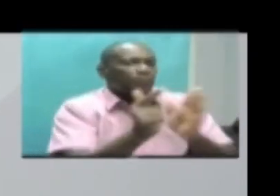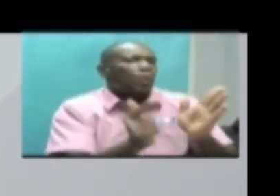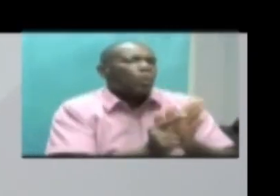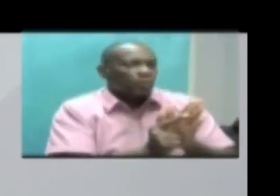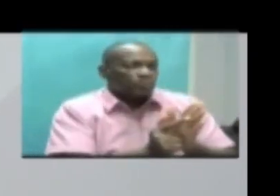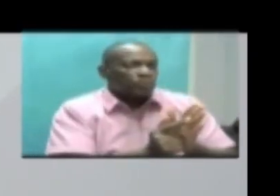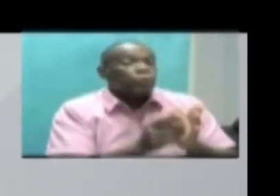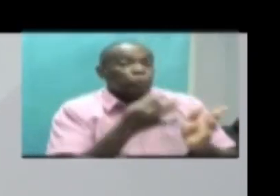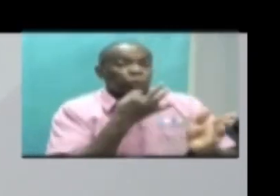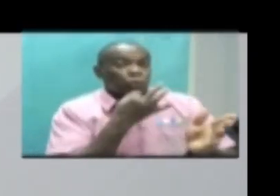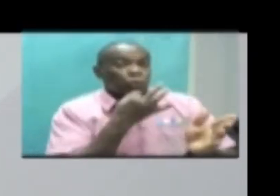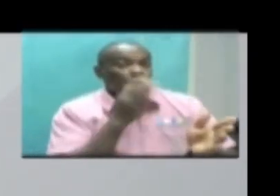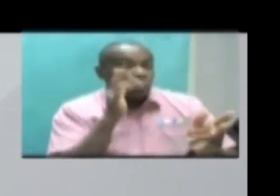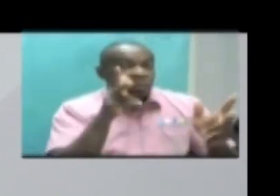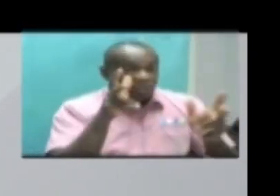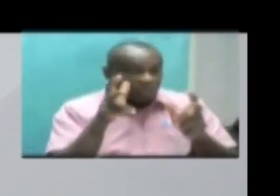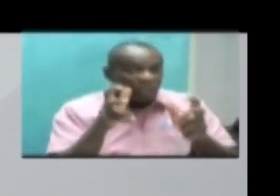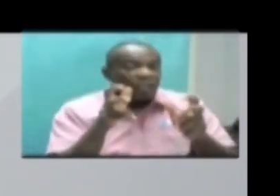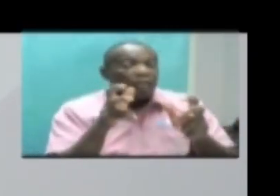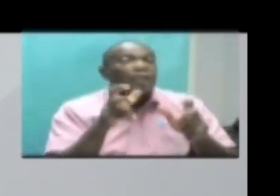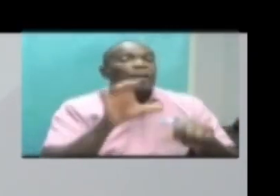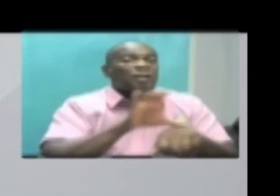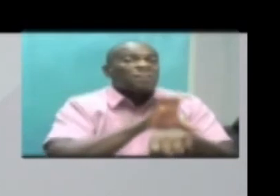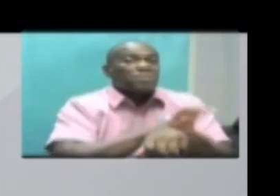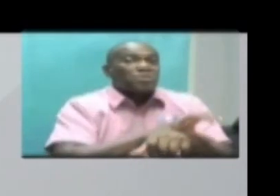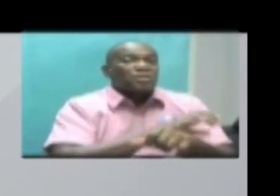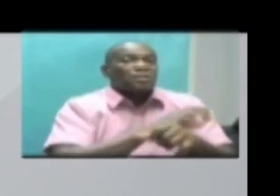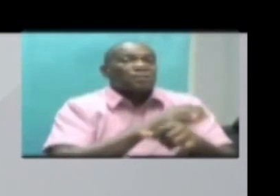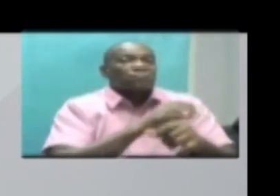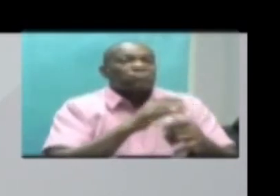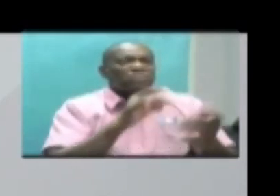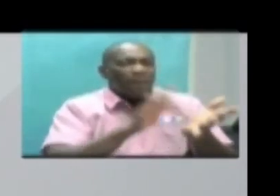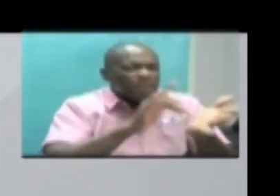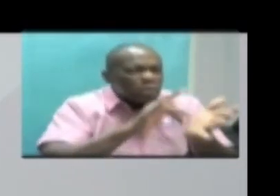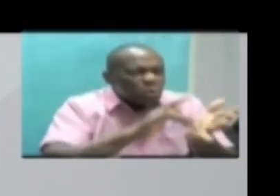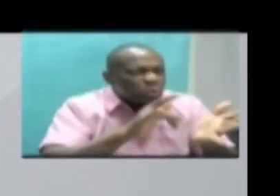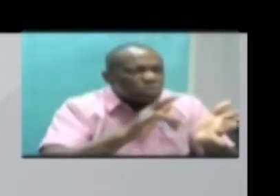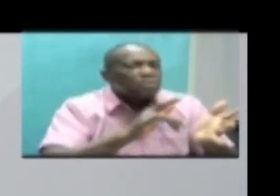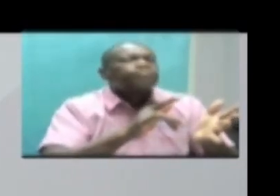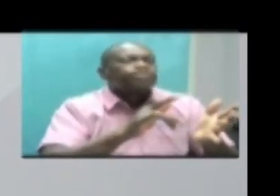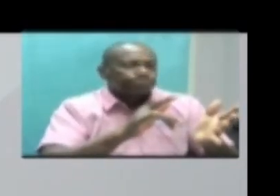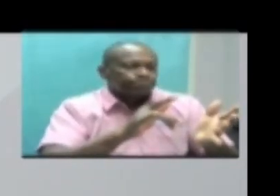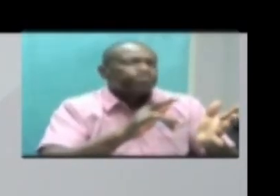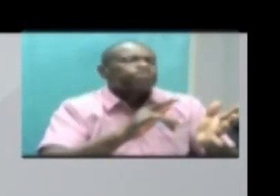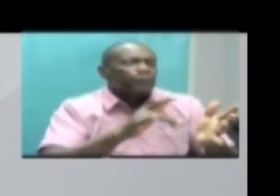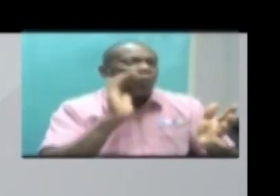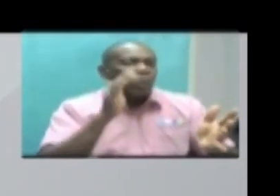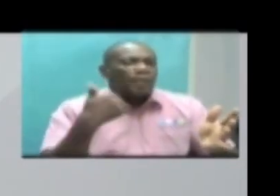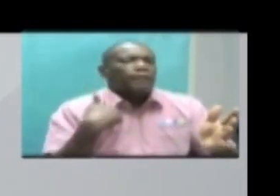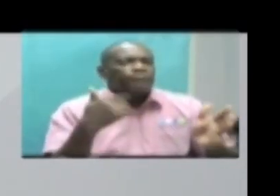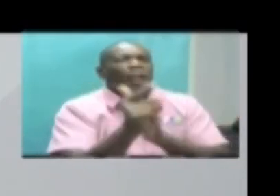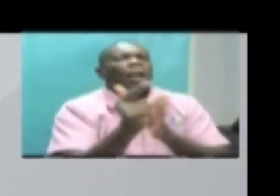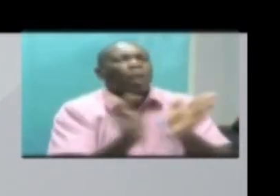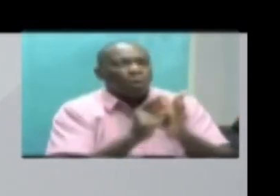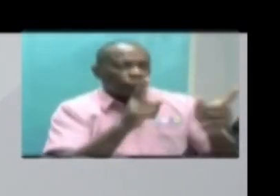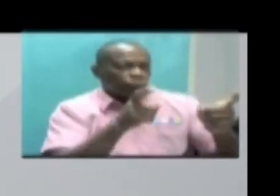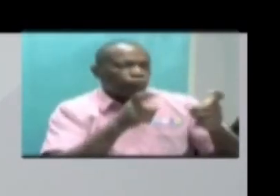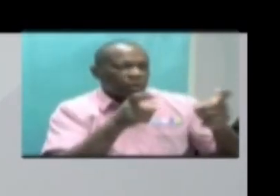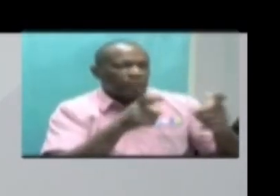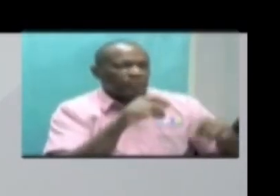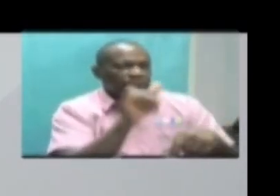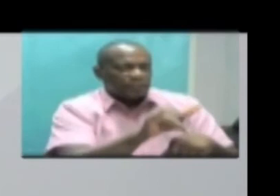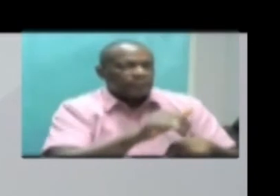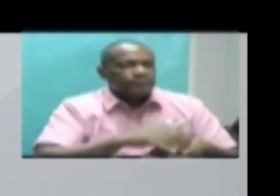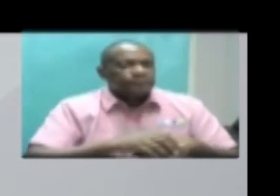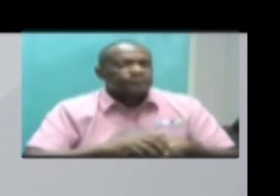do an amendment, and that is going to be dealt with. I don't want to go too far into it because it's being dealt with at another place.